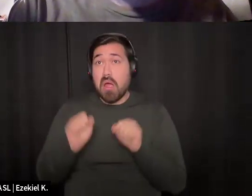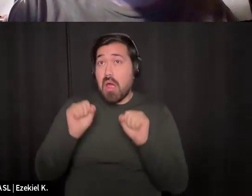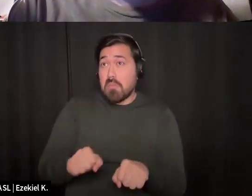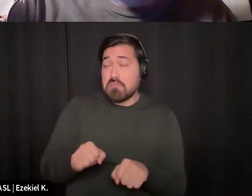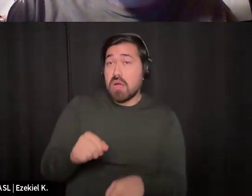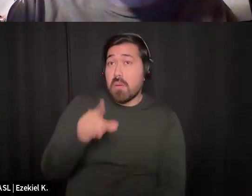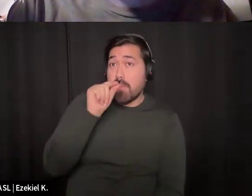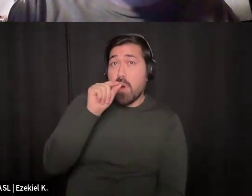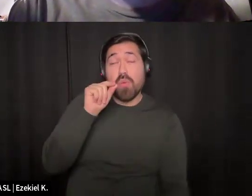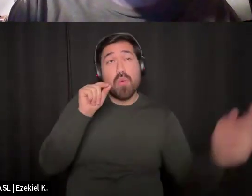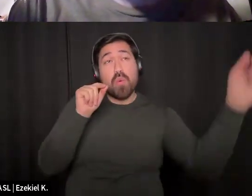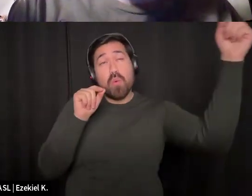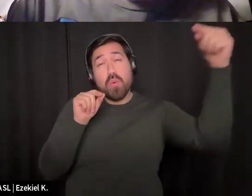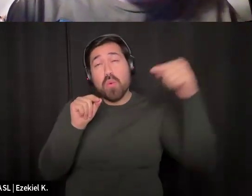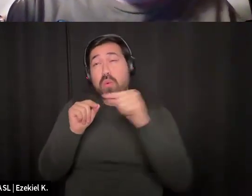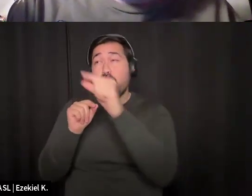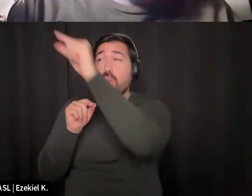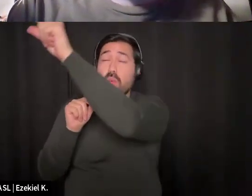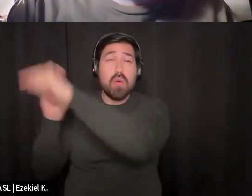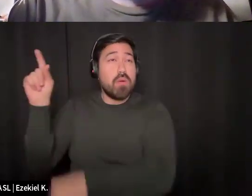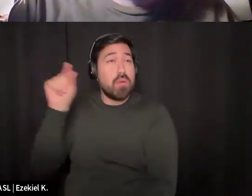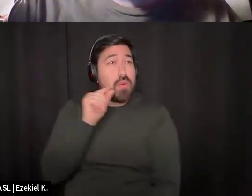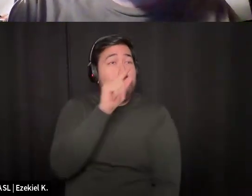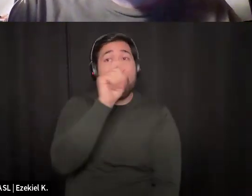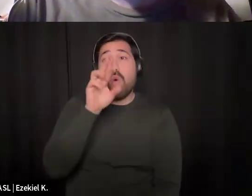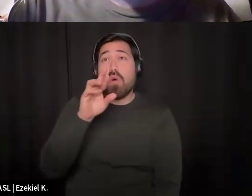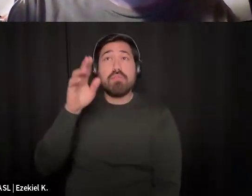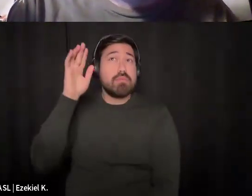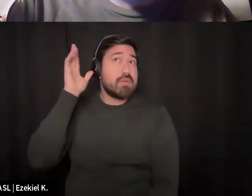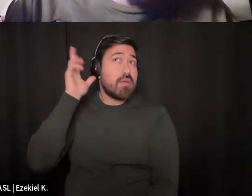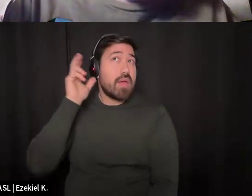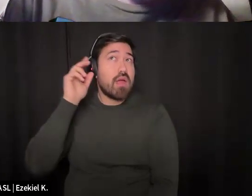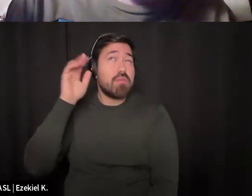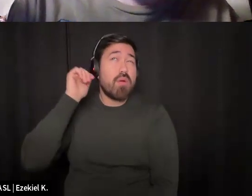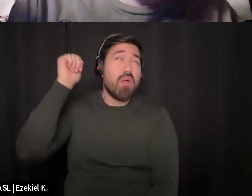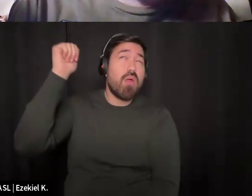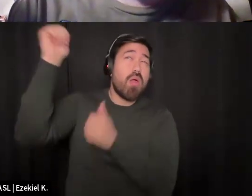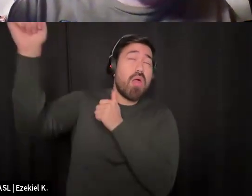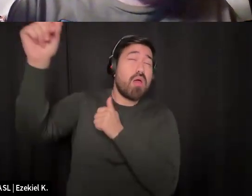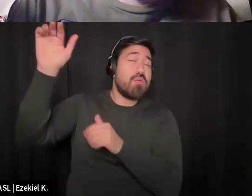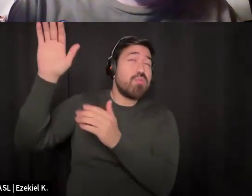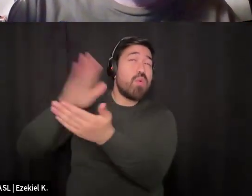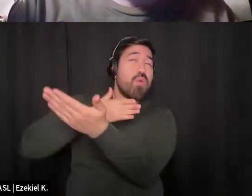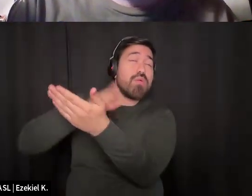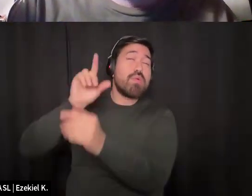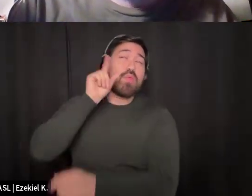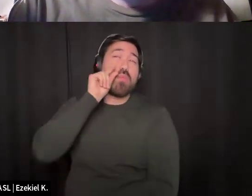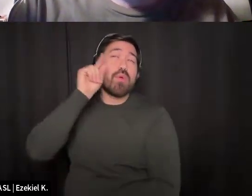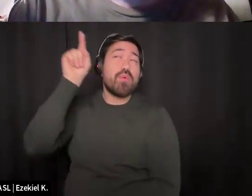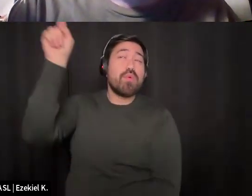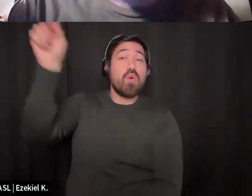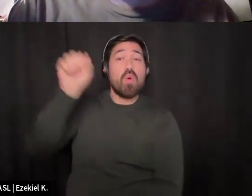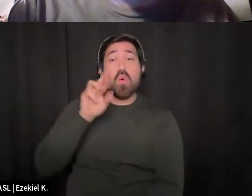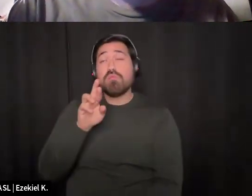fly in and fly out. It might be distant songs or calls that I hear, and Mhm. um, or it might just